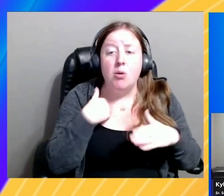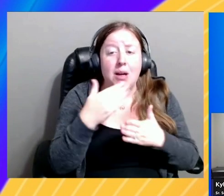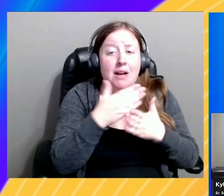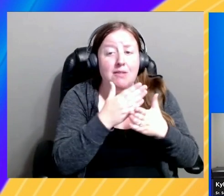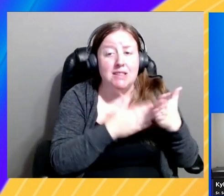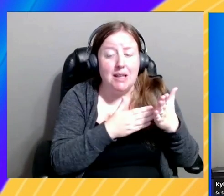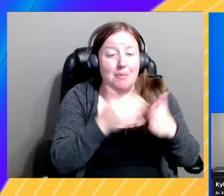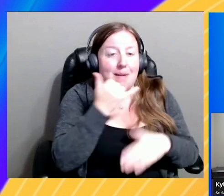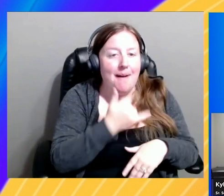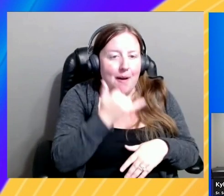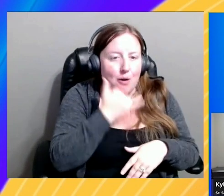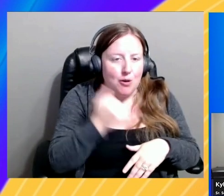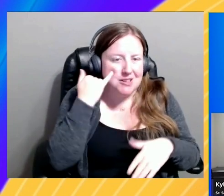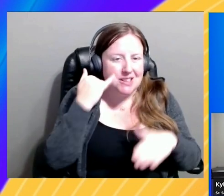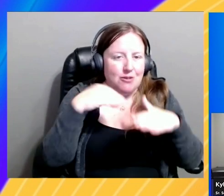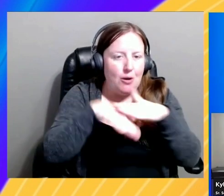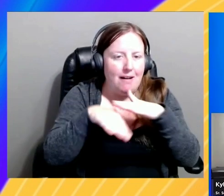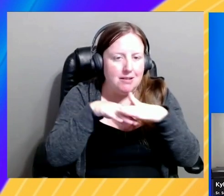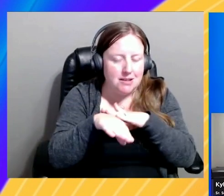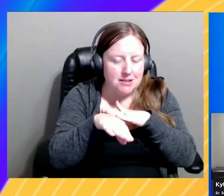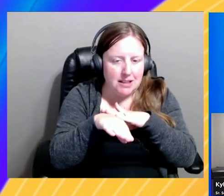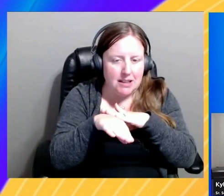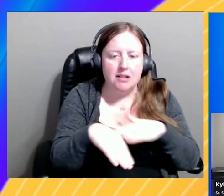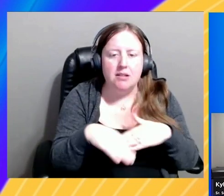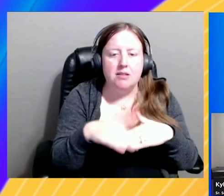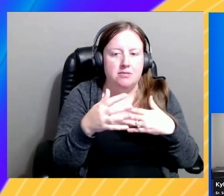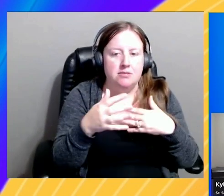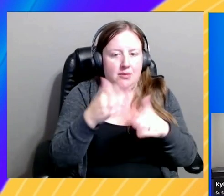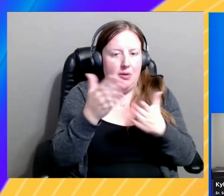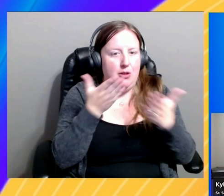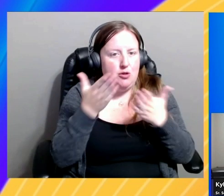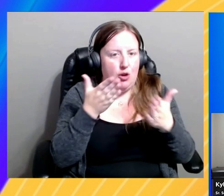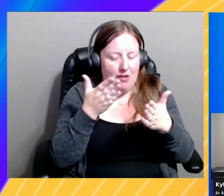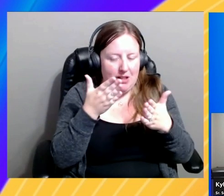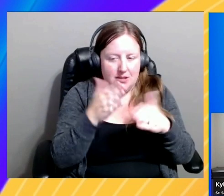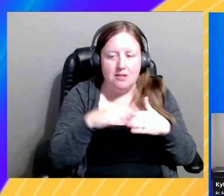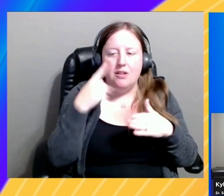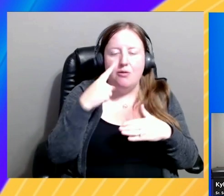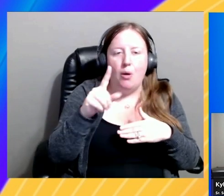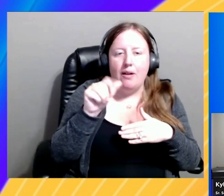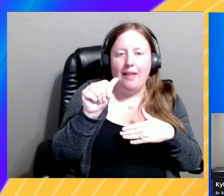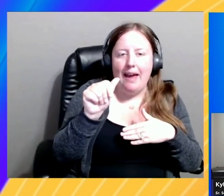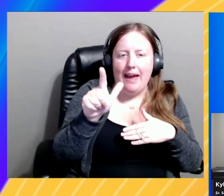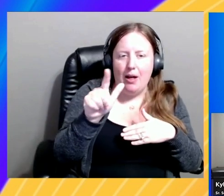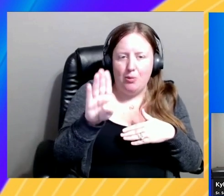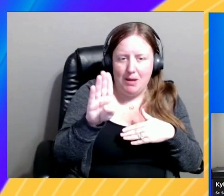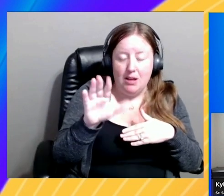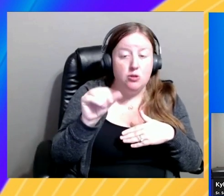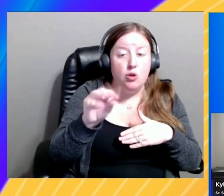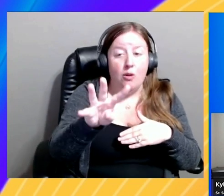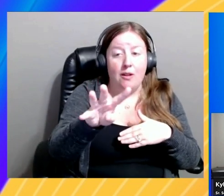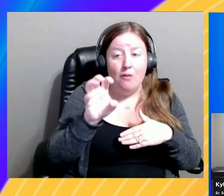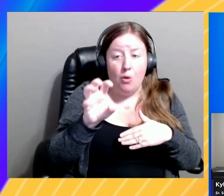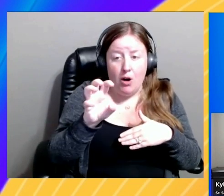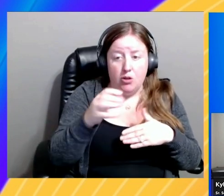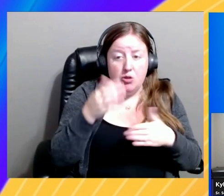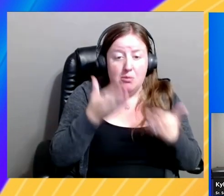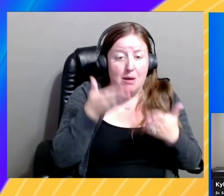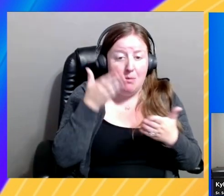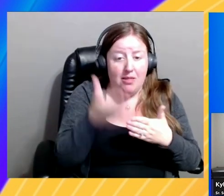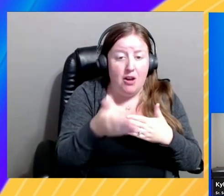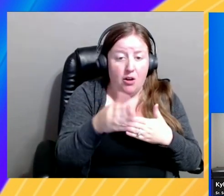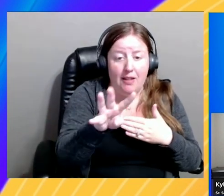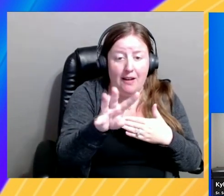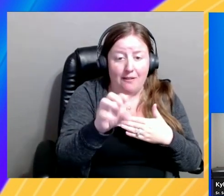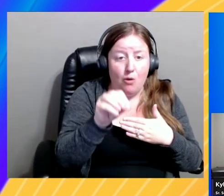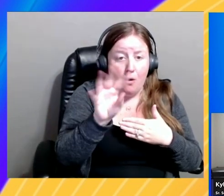you're accessing whatever service is on the other side of this ALB. So a 400 error could be like a 404 not